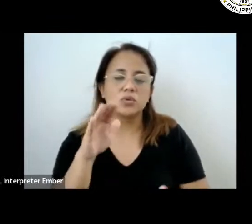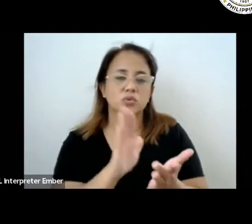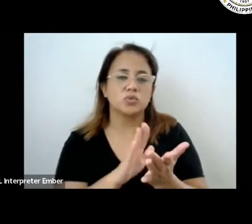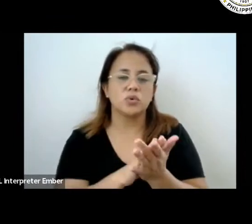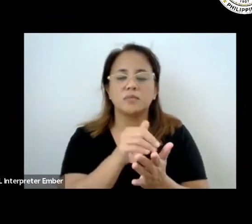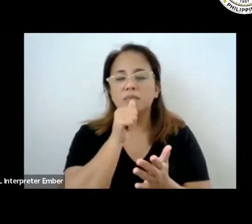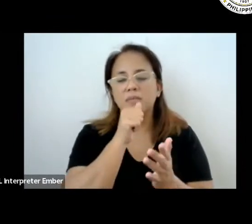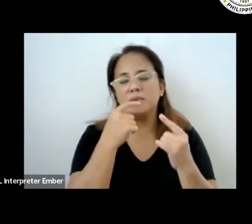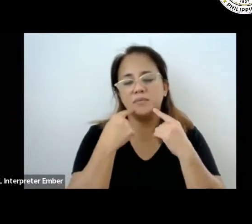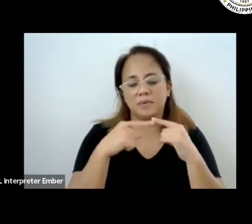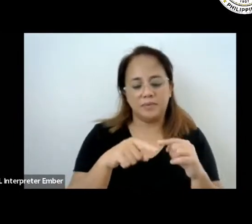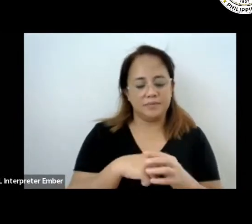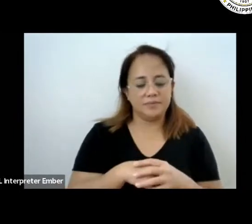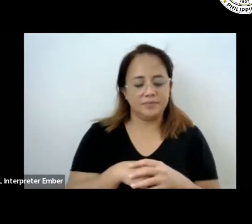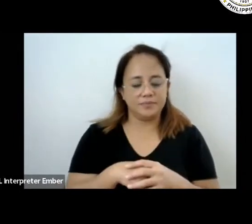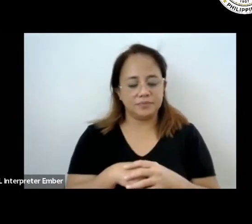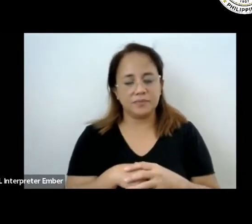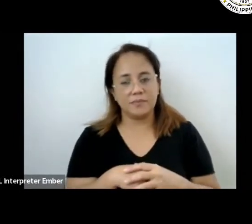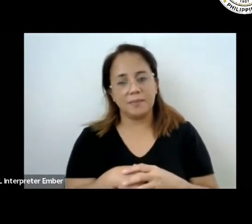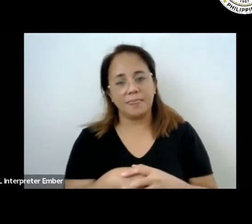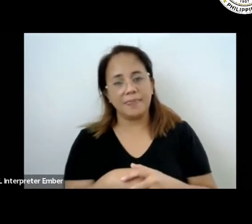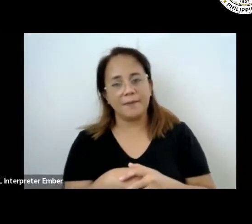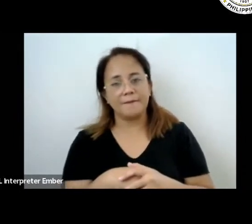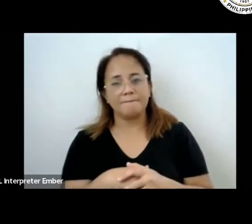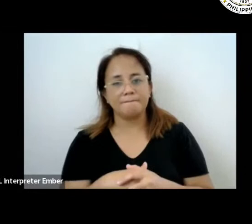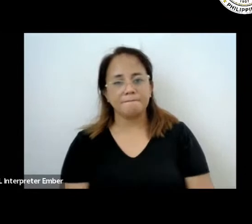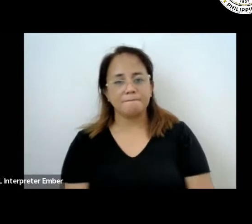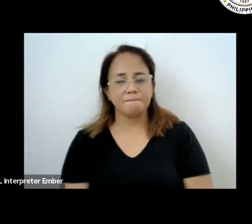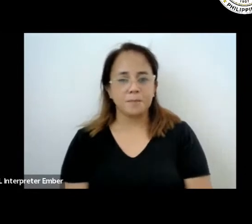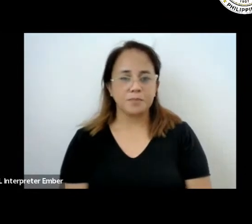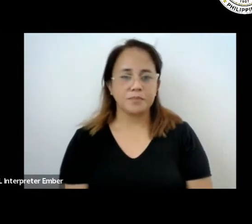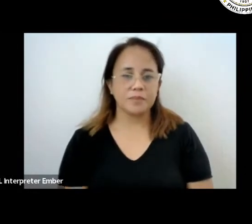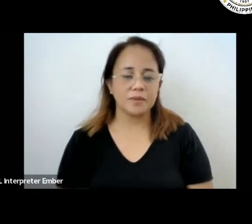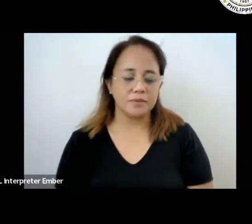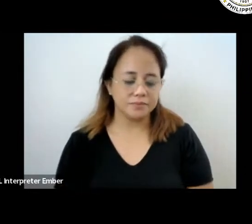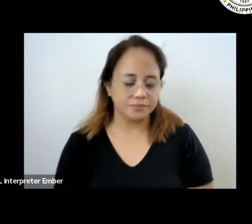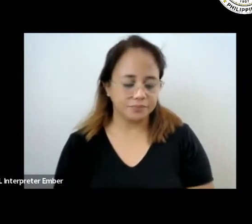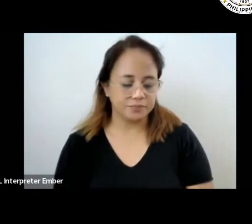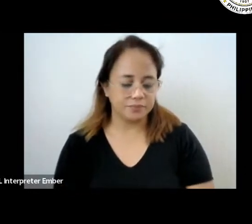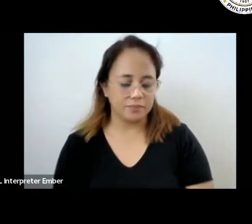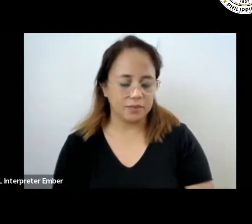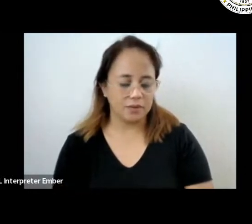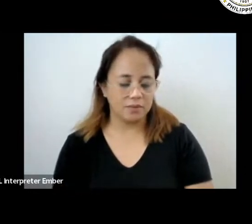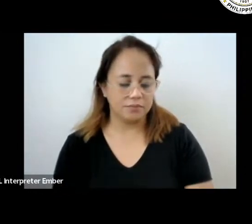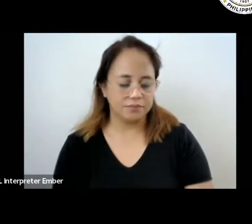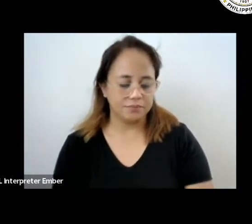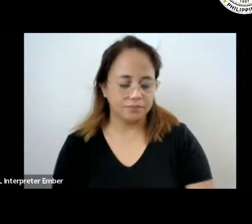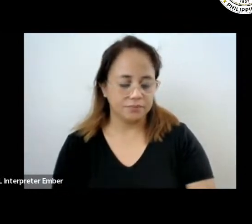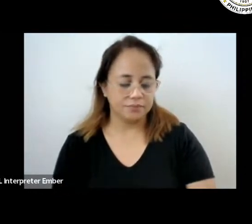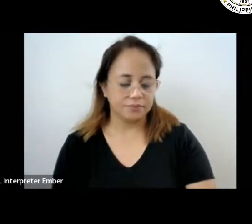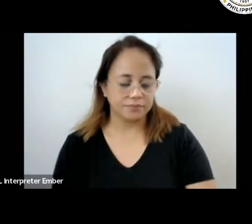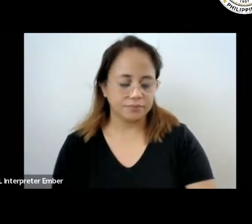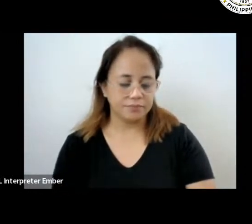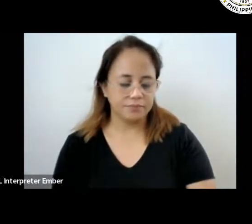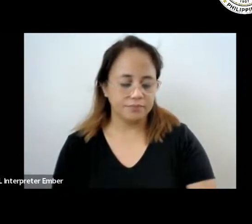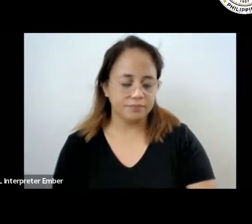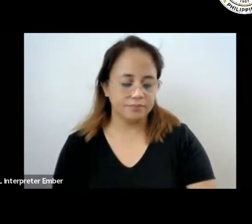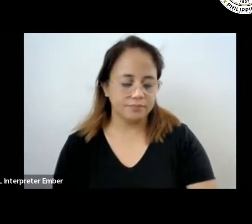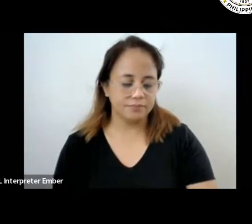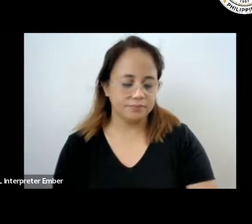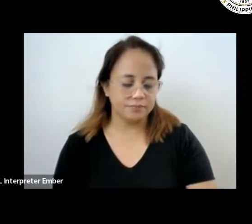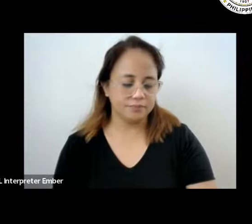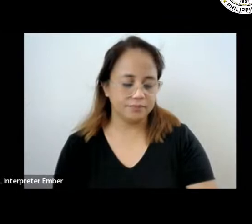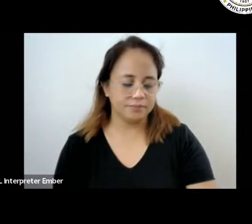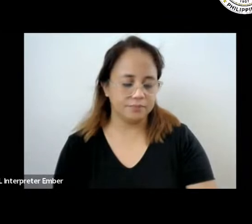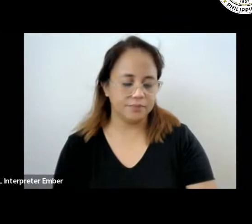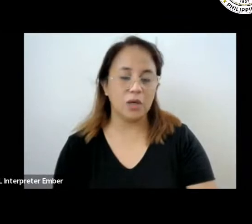or public. Yes. Mr. Chair. Thank you. Governor Bambi. Congressman Bambi,